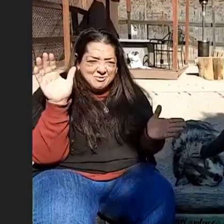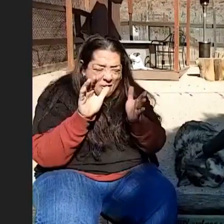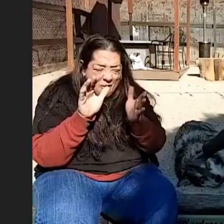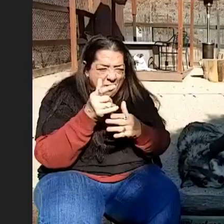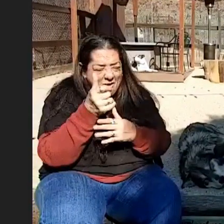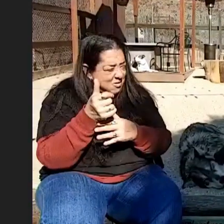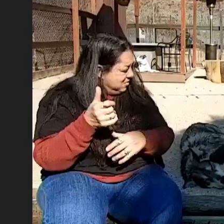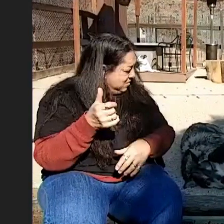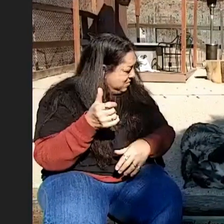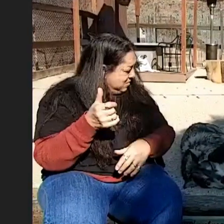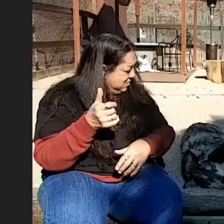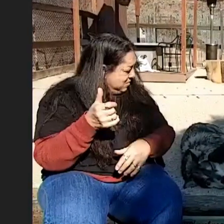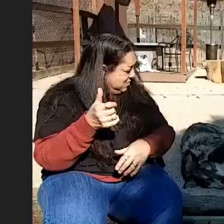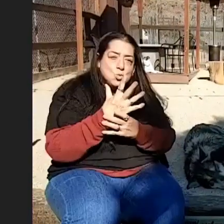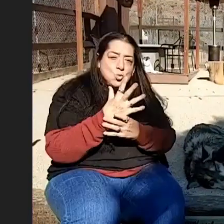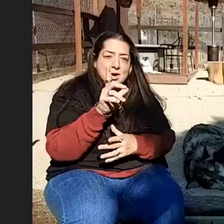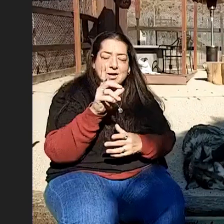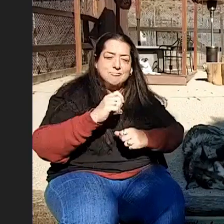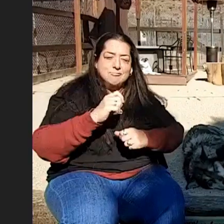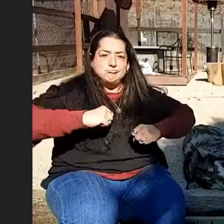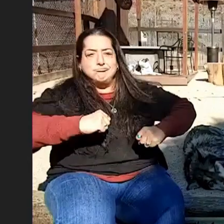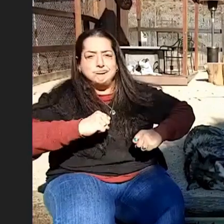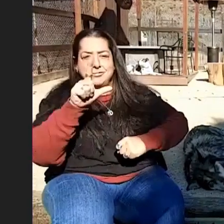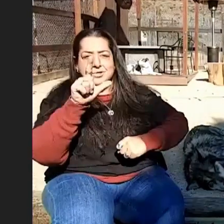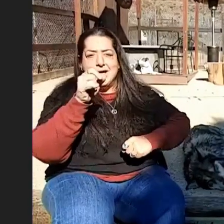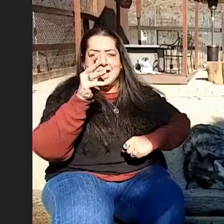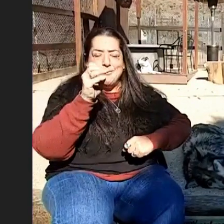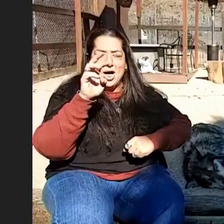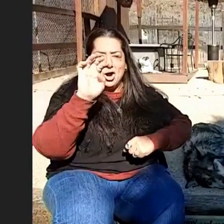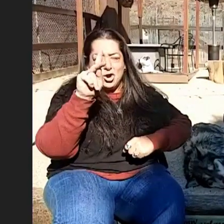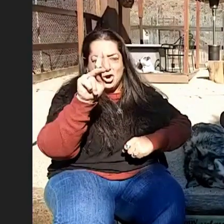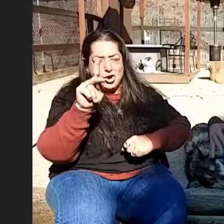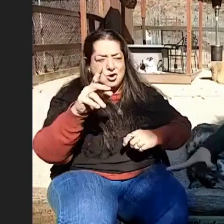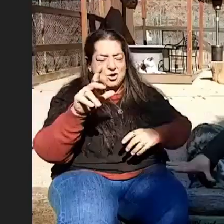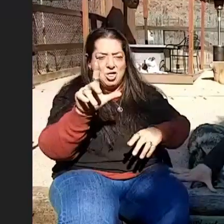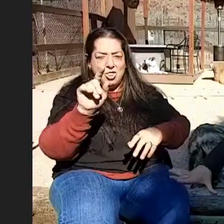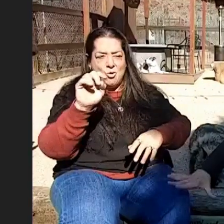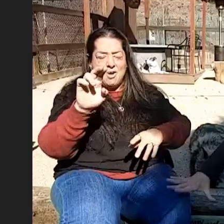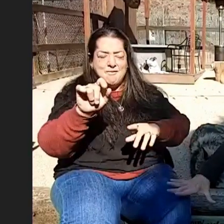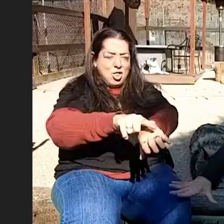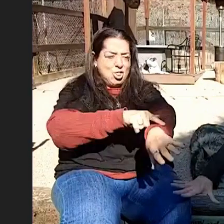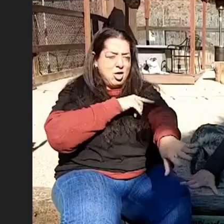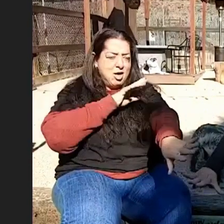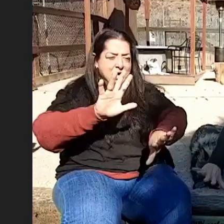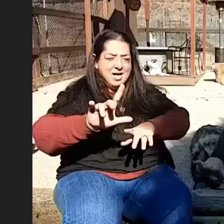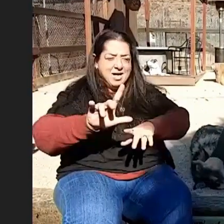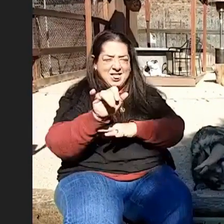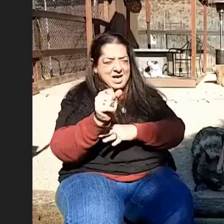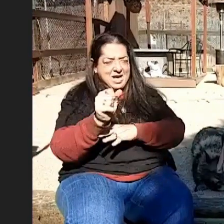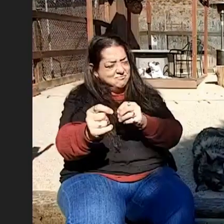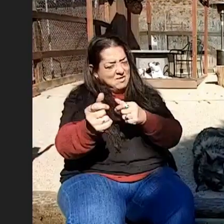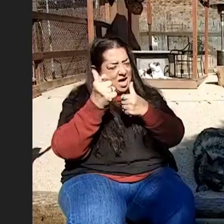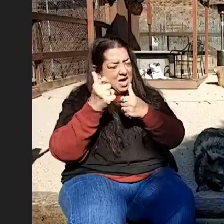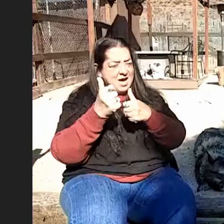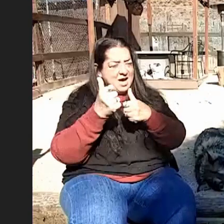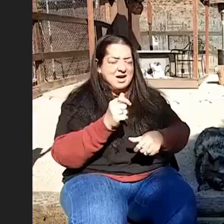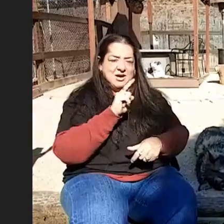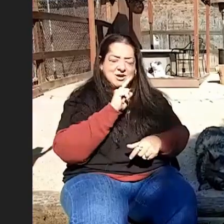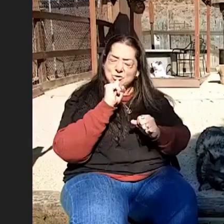much smaller that he kind of grew into the linebacker. And Thor's got these long, beautiful legs, and no one's faster than